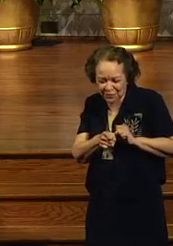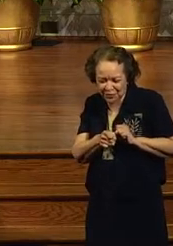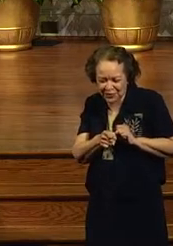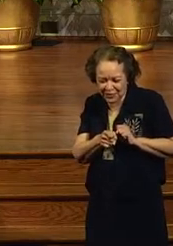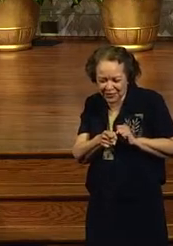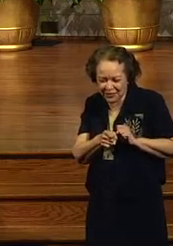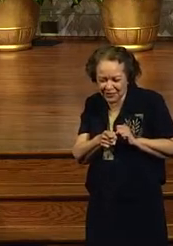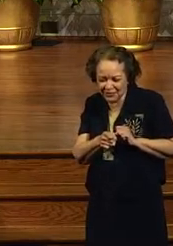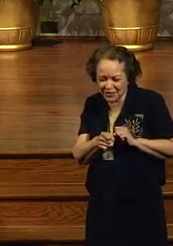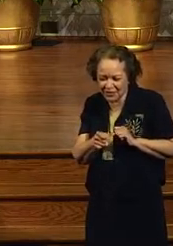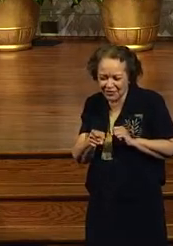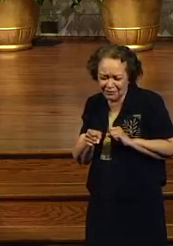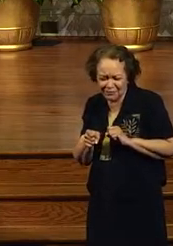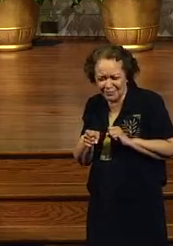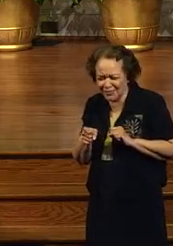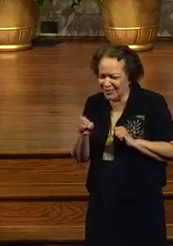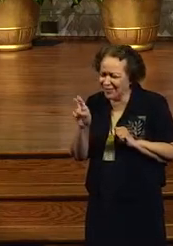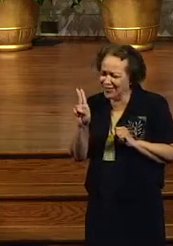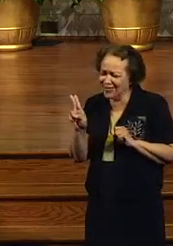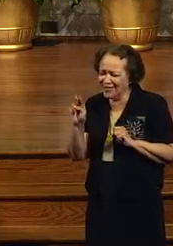Humpty Dumpty had a great fall.